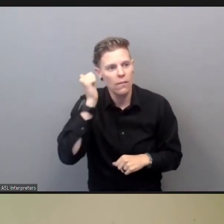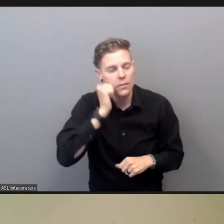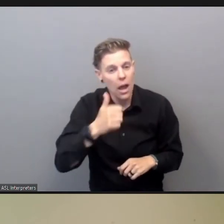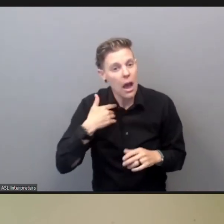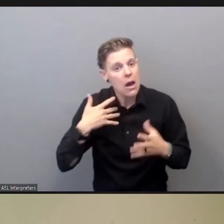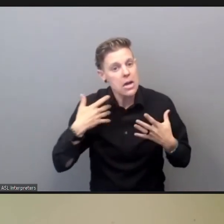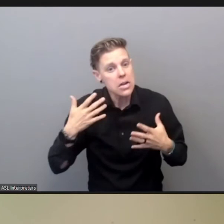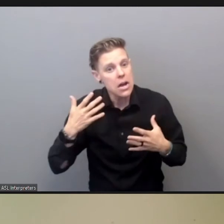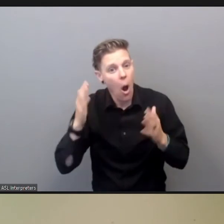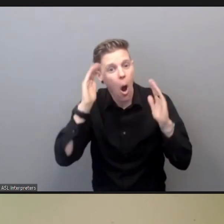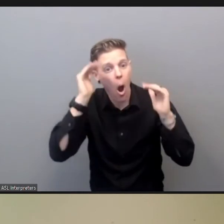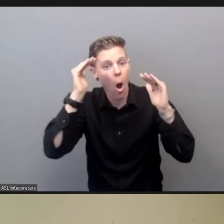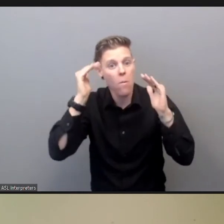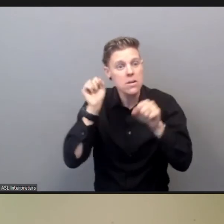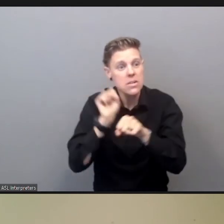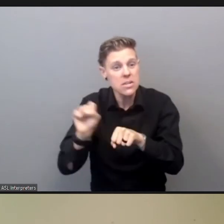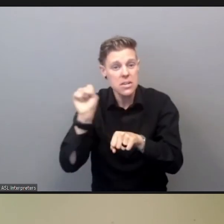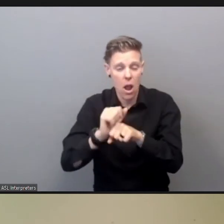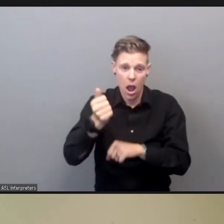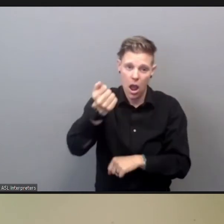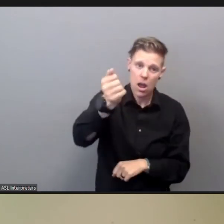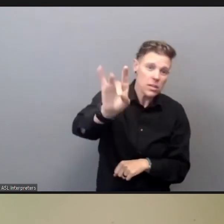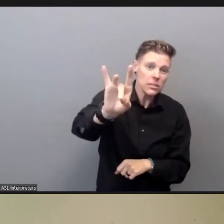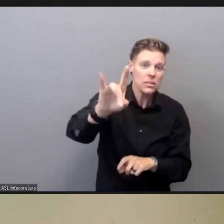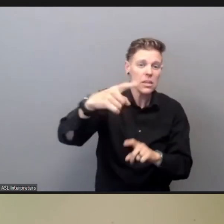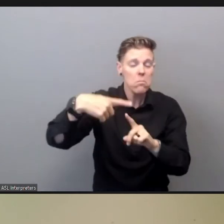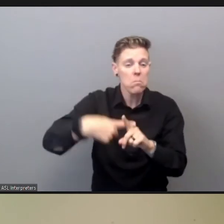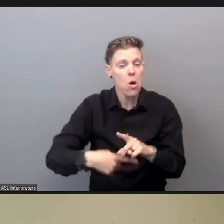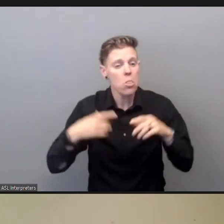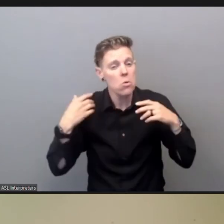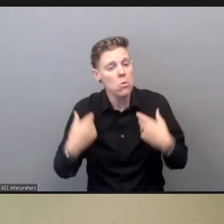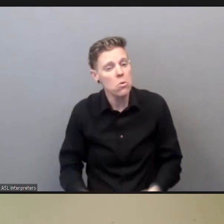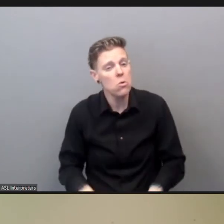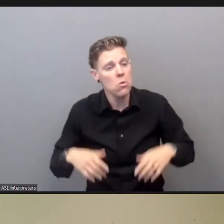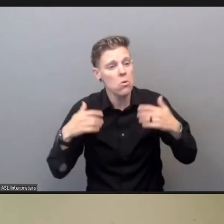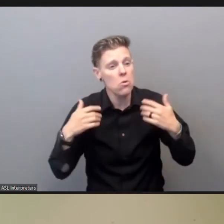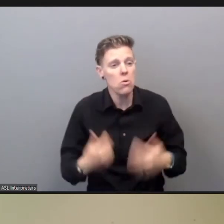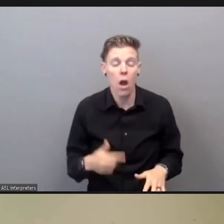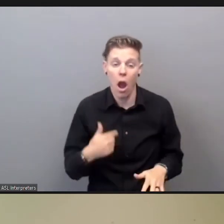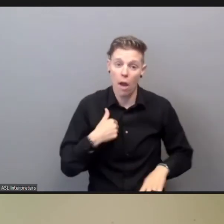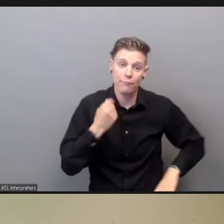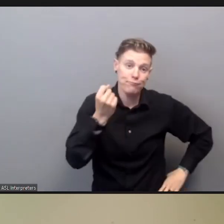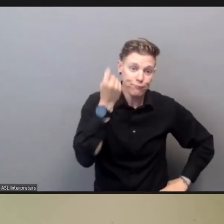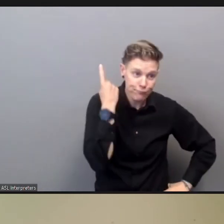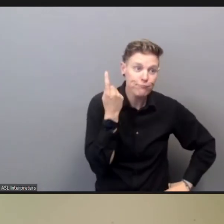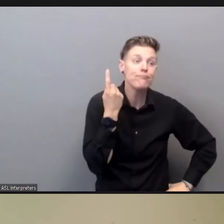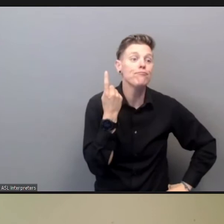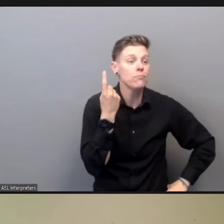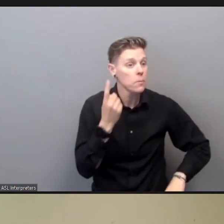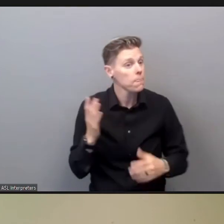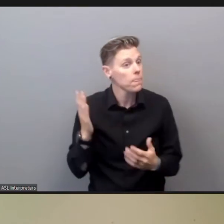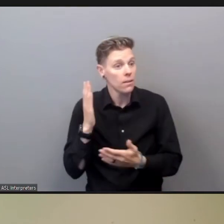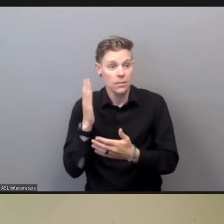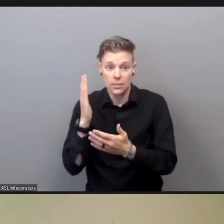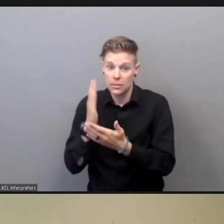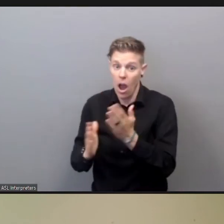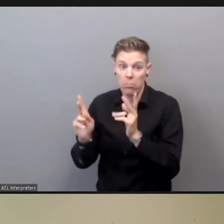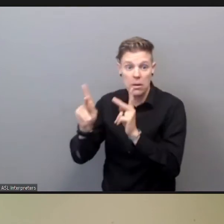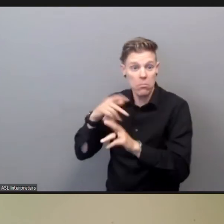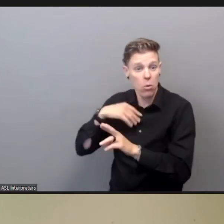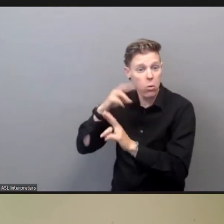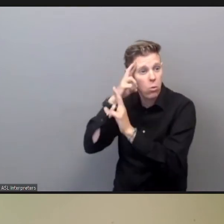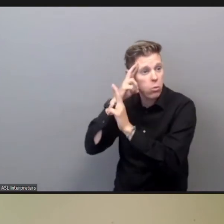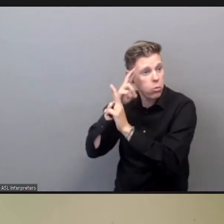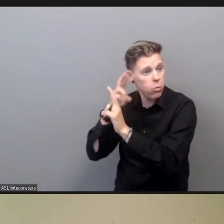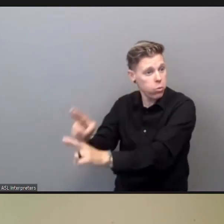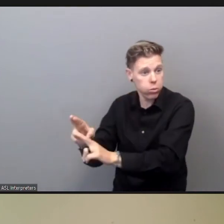And so I understand. I've got some people I really respect deeply who just don't feel like they can continue doing